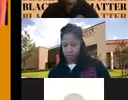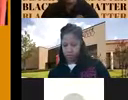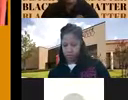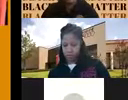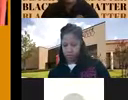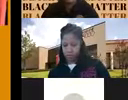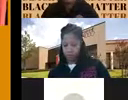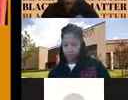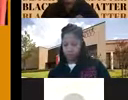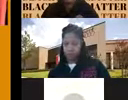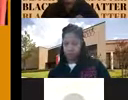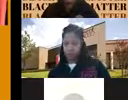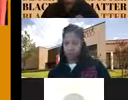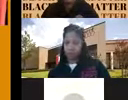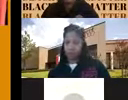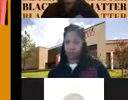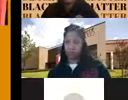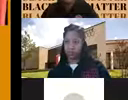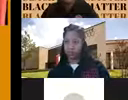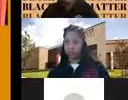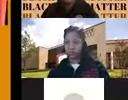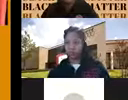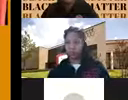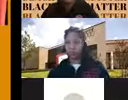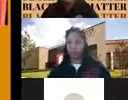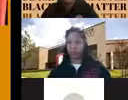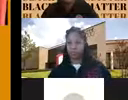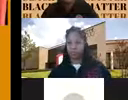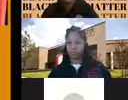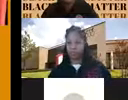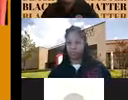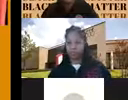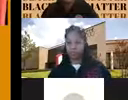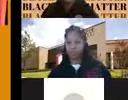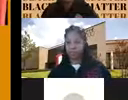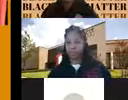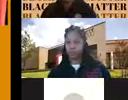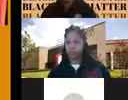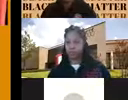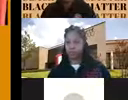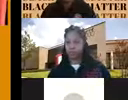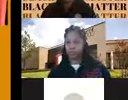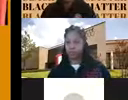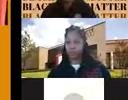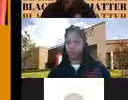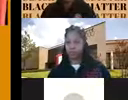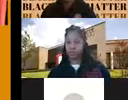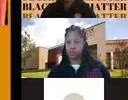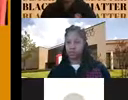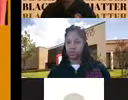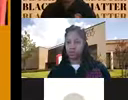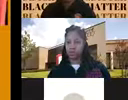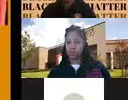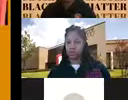our academic success program with the foundation of Afrocentricity. And our